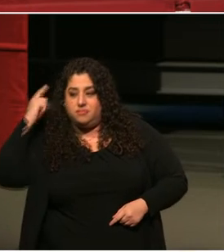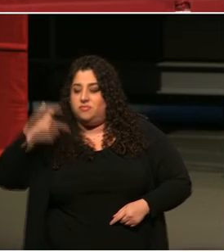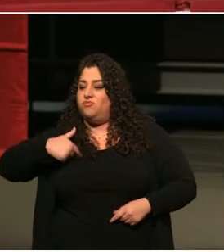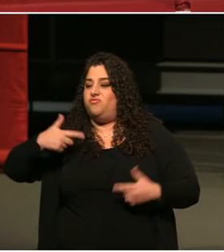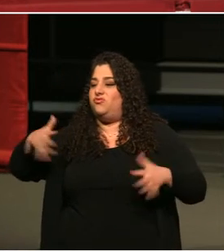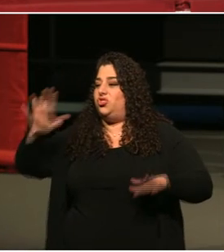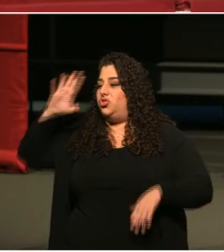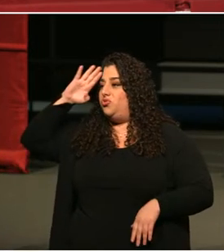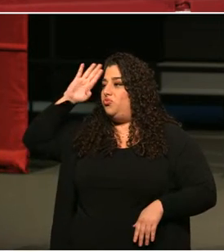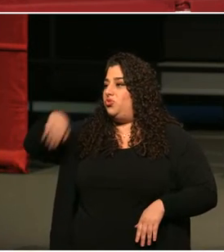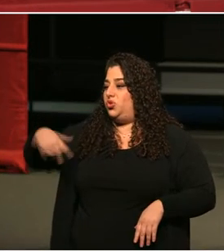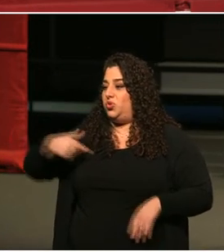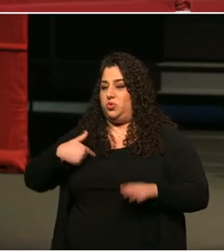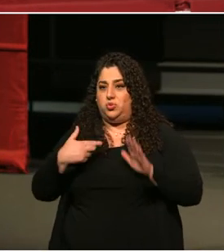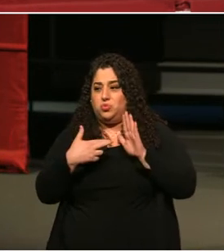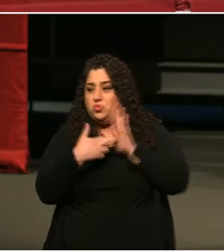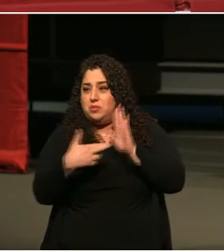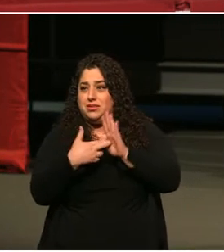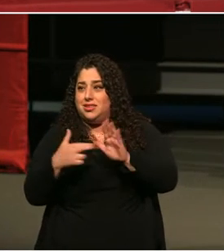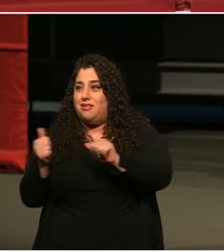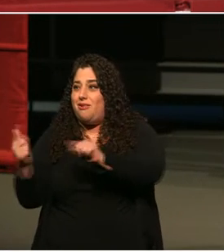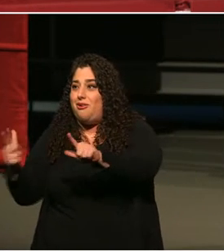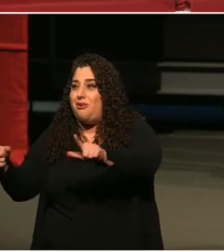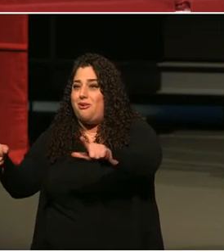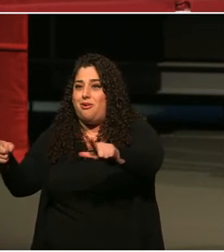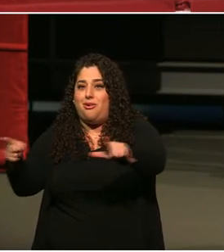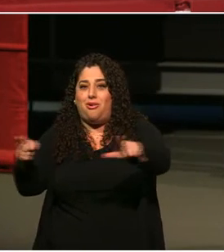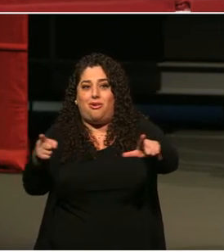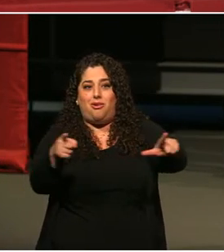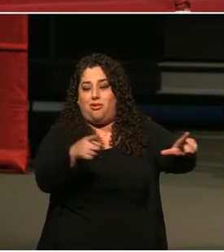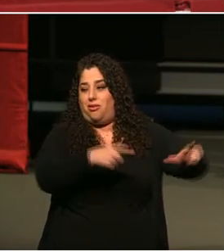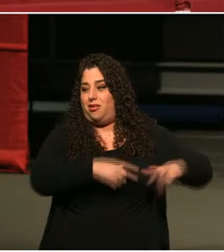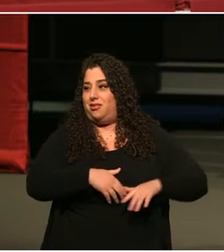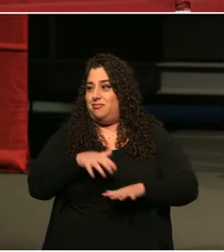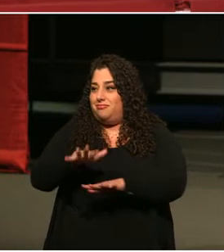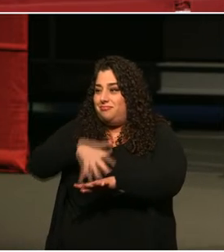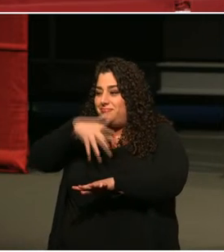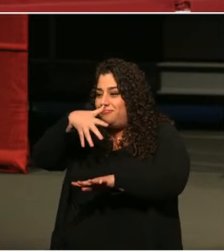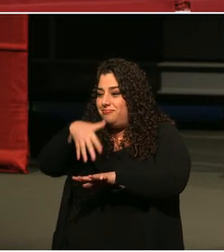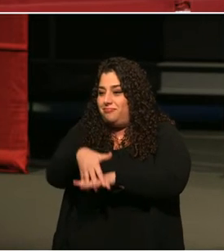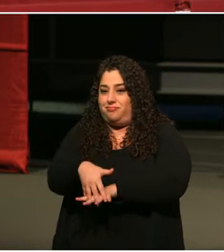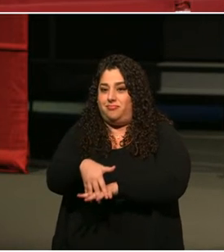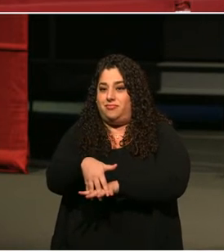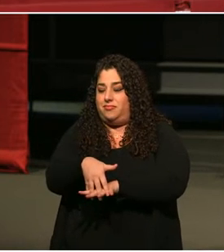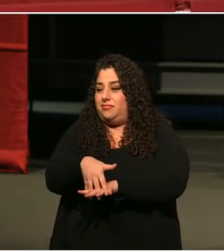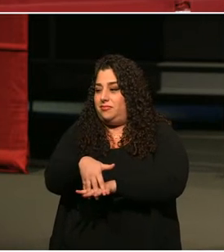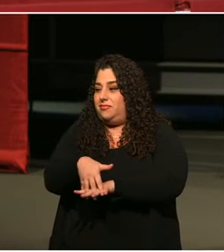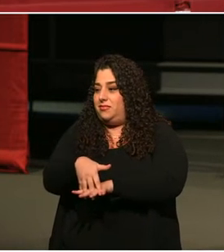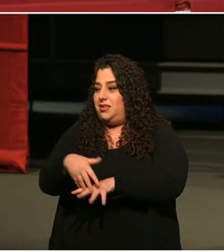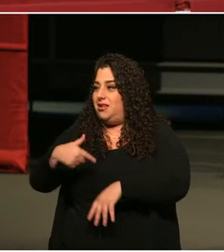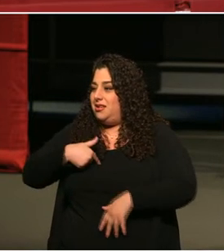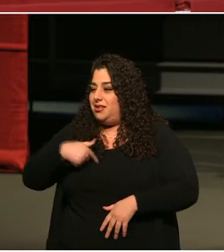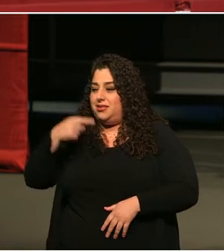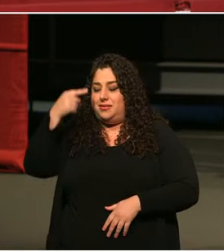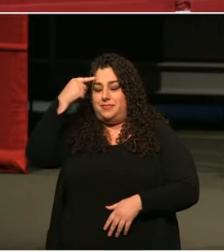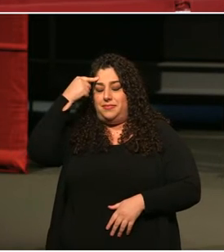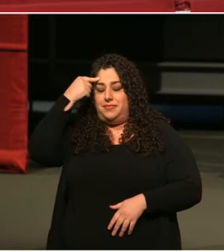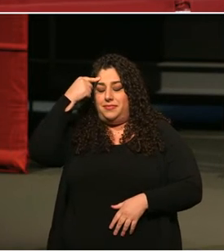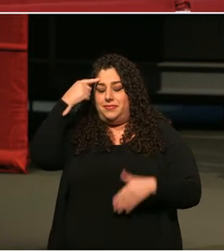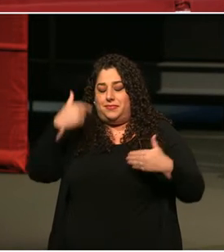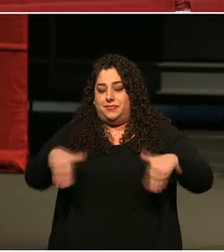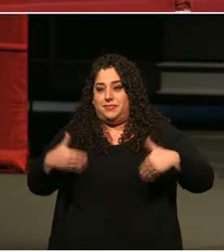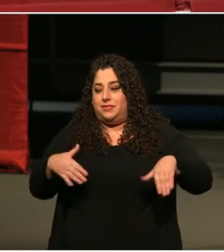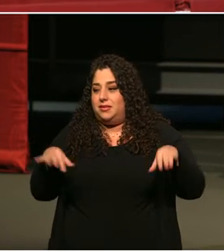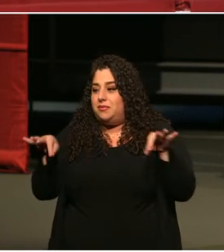night. It was critical for the psyche of all our relations to